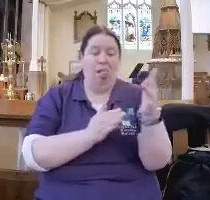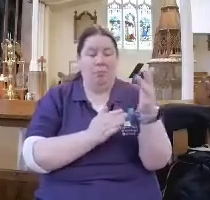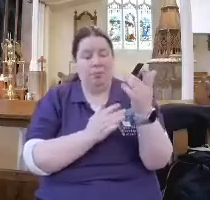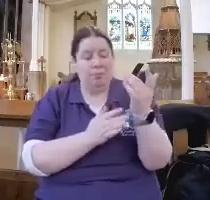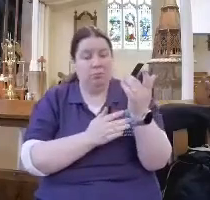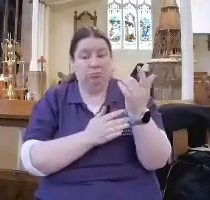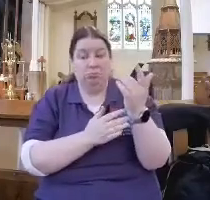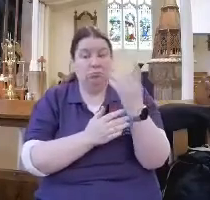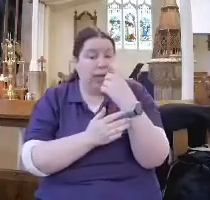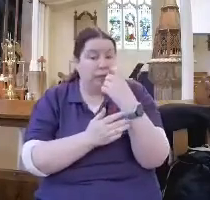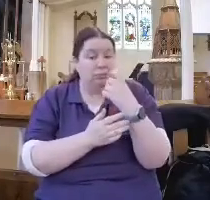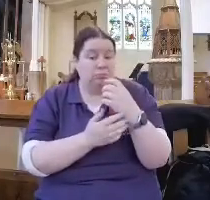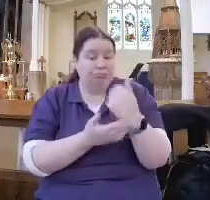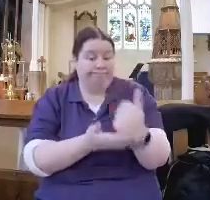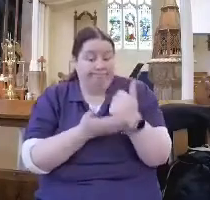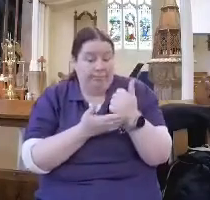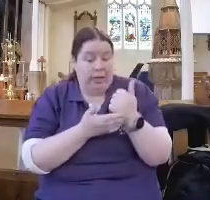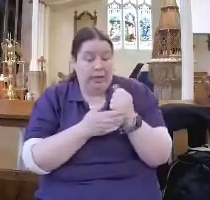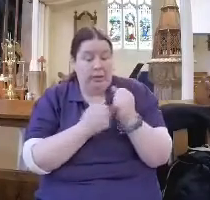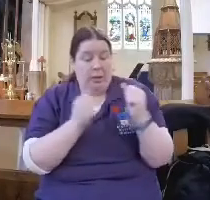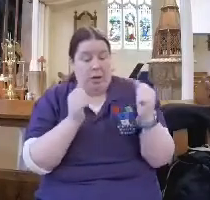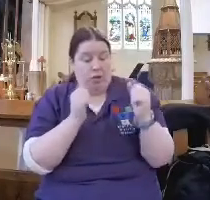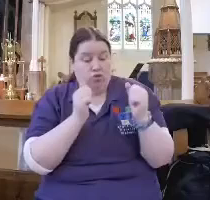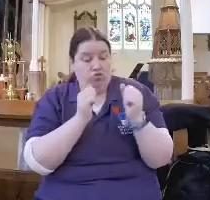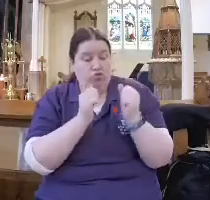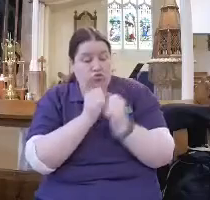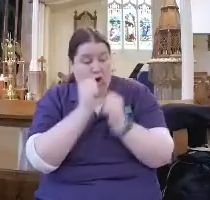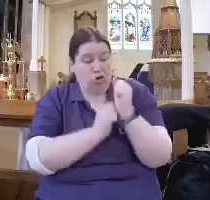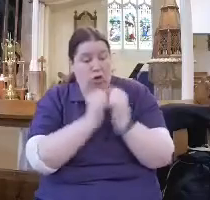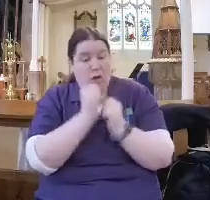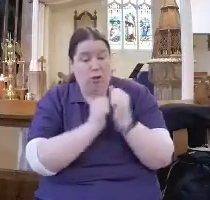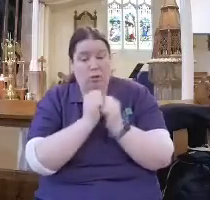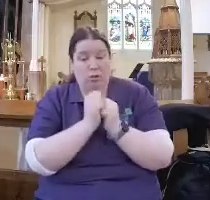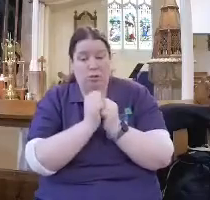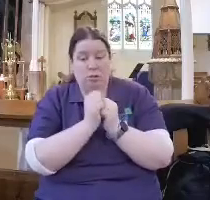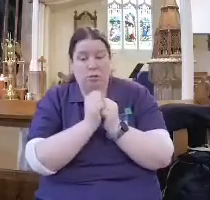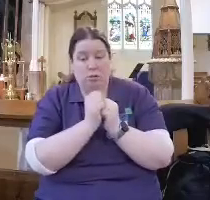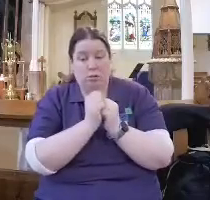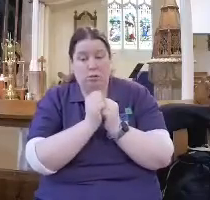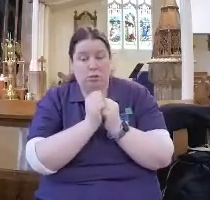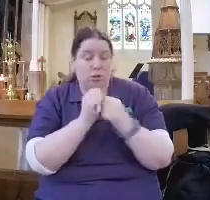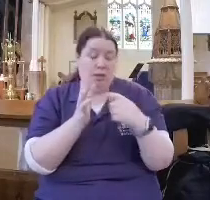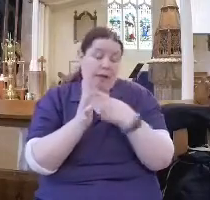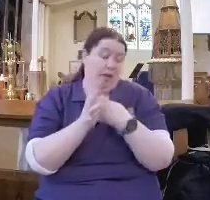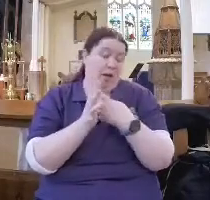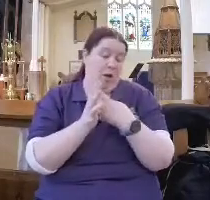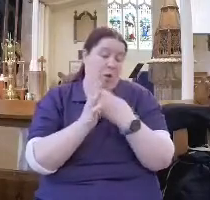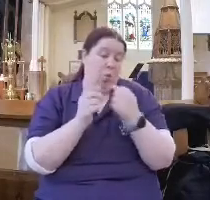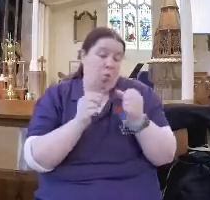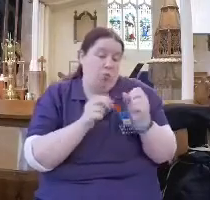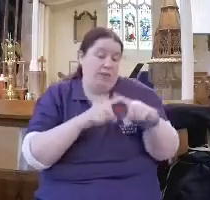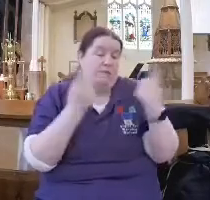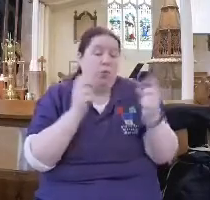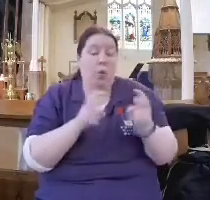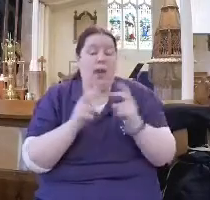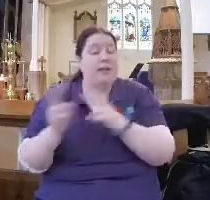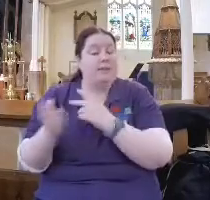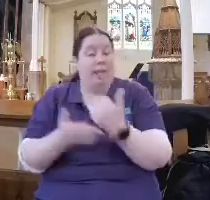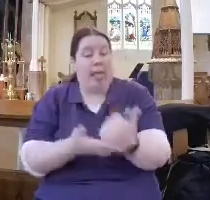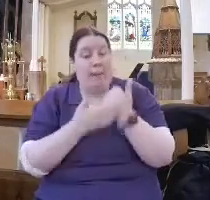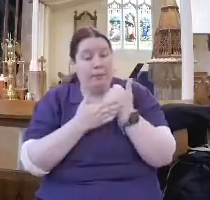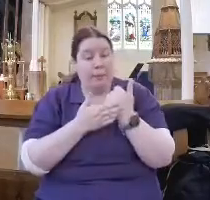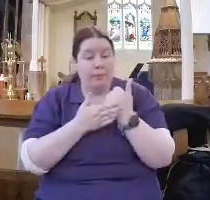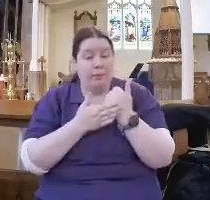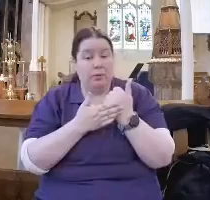praying. There are these acronym things where Jesus first, others second, yourself last, for example. Or